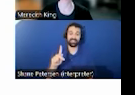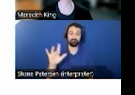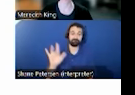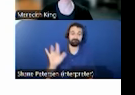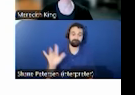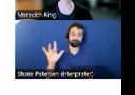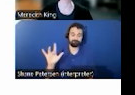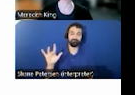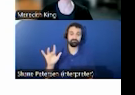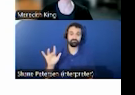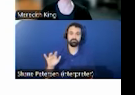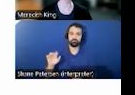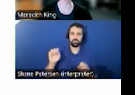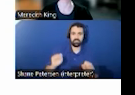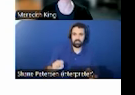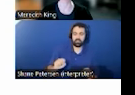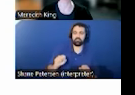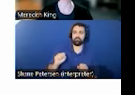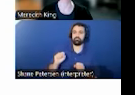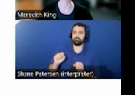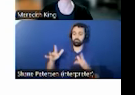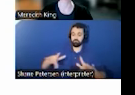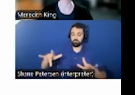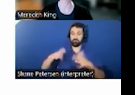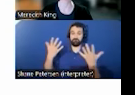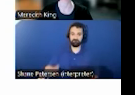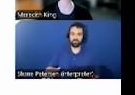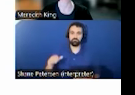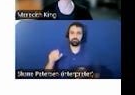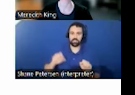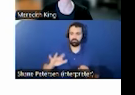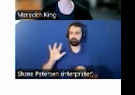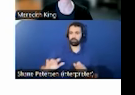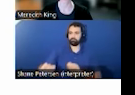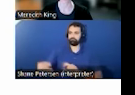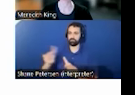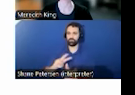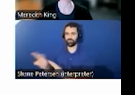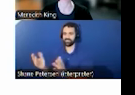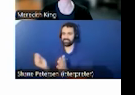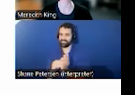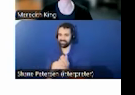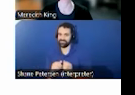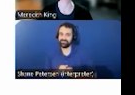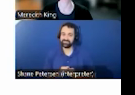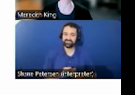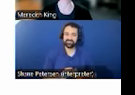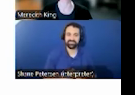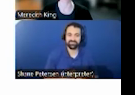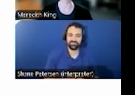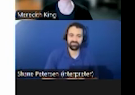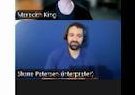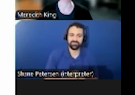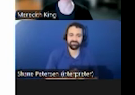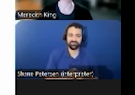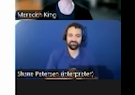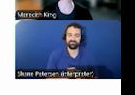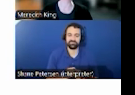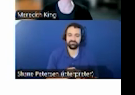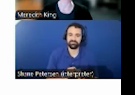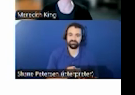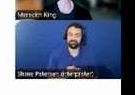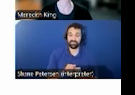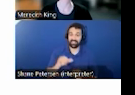of this slide deck when you get the recording, the presentation as well. So you will be able to go and follow